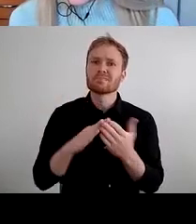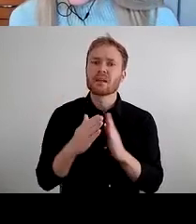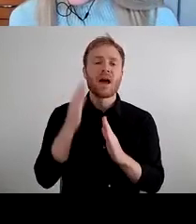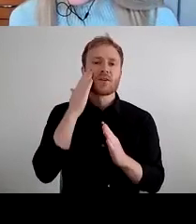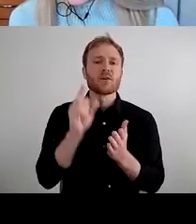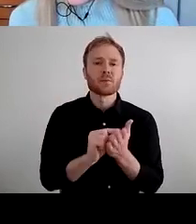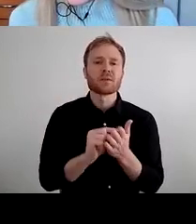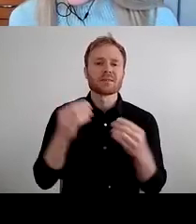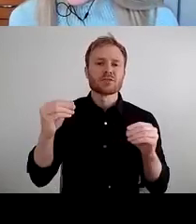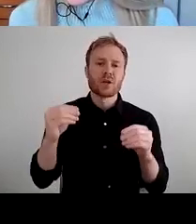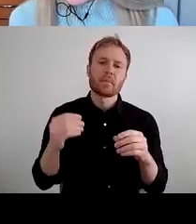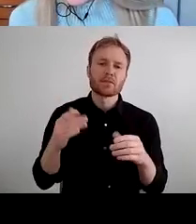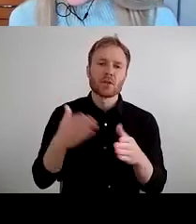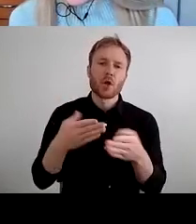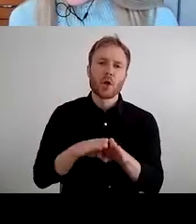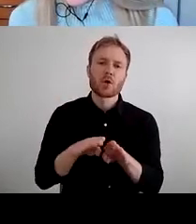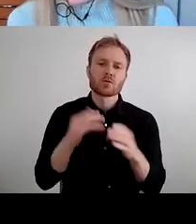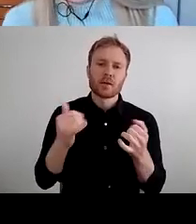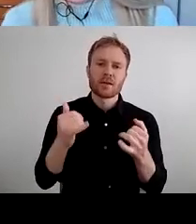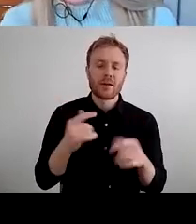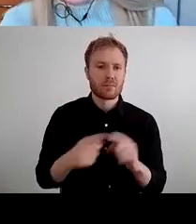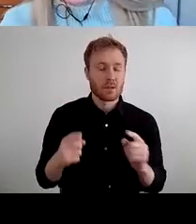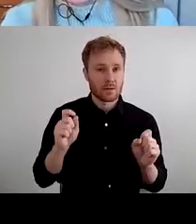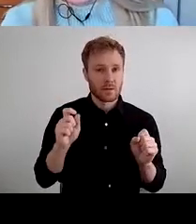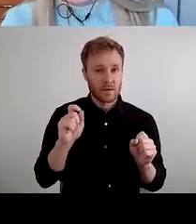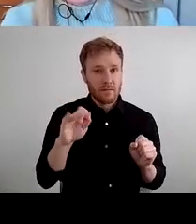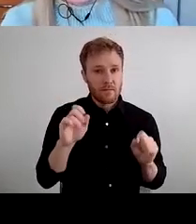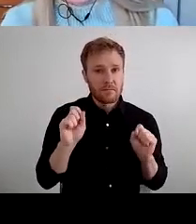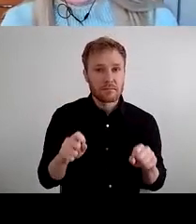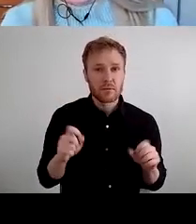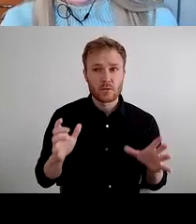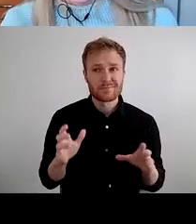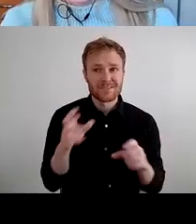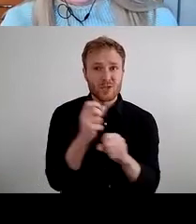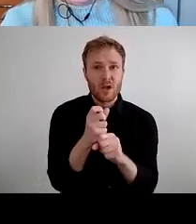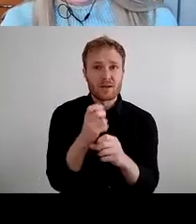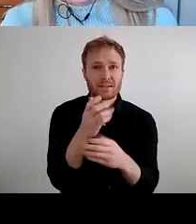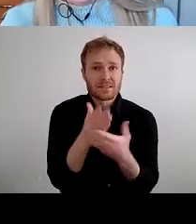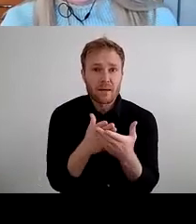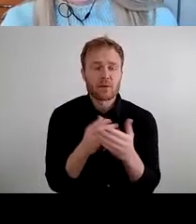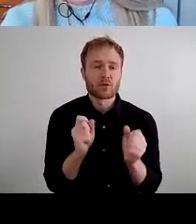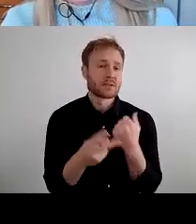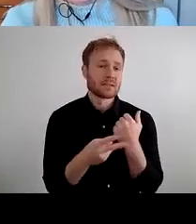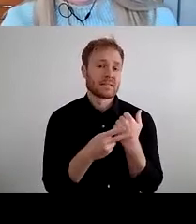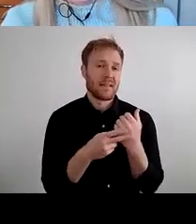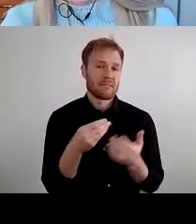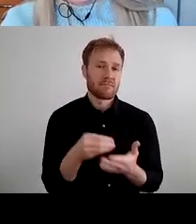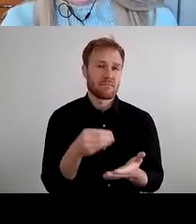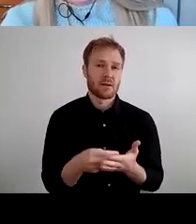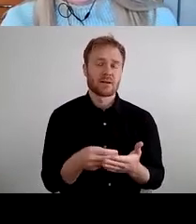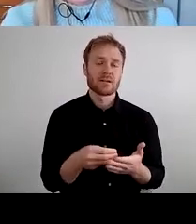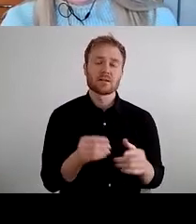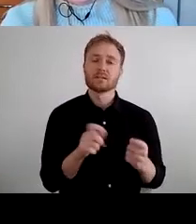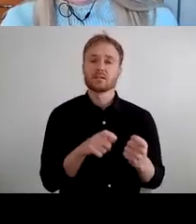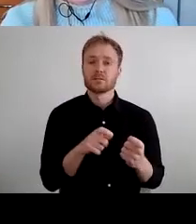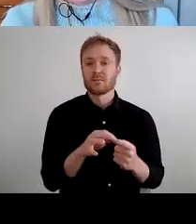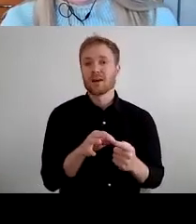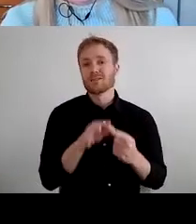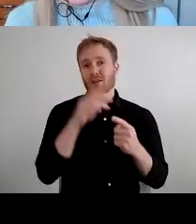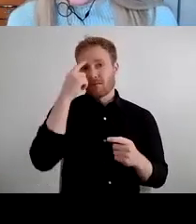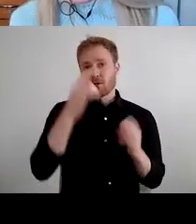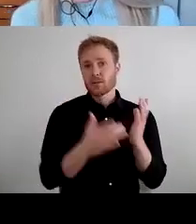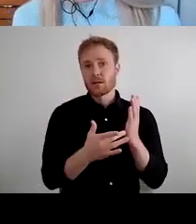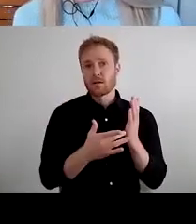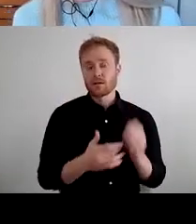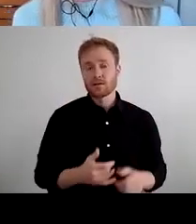now. But if we can just consolidate some of this stuff, we're going to save money in certain ways, especially when it comes to technology. And I know that